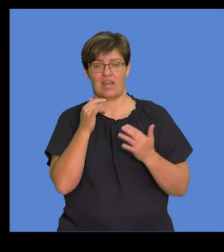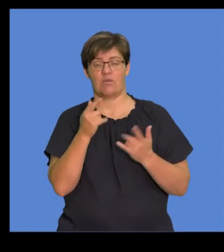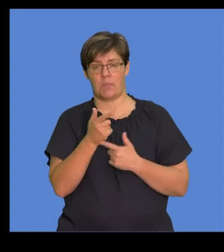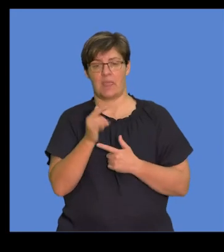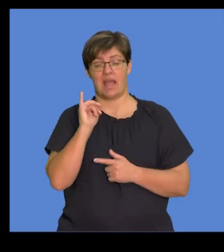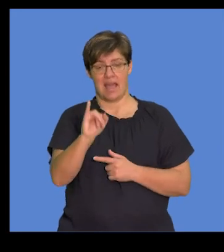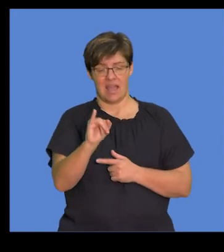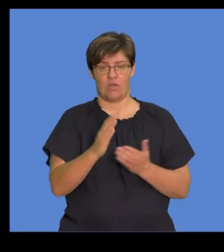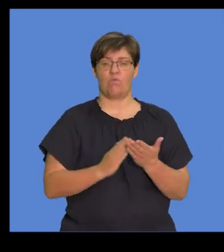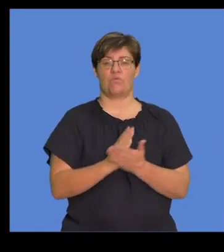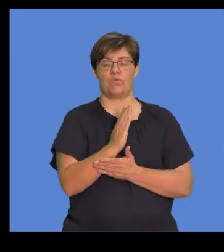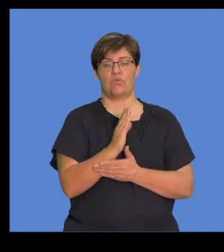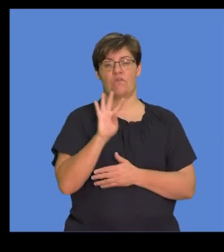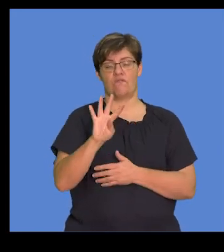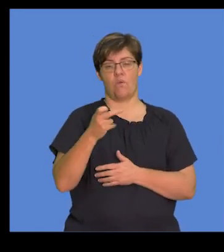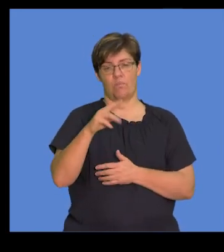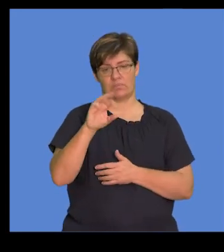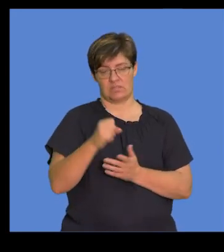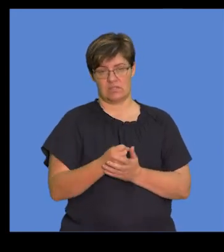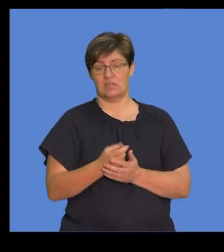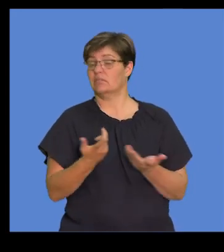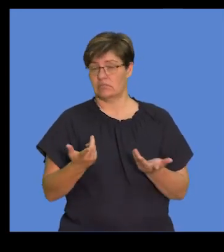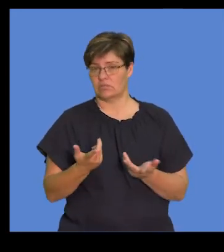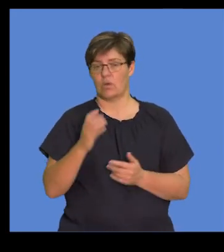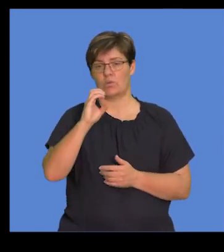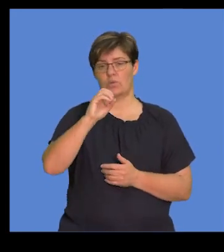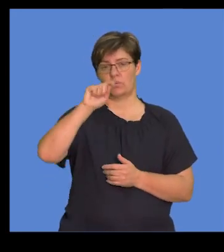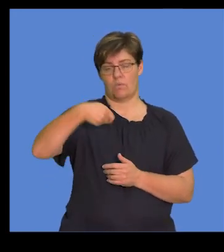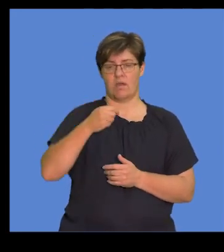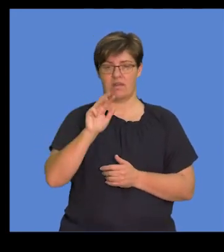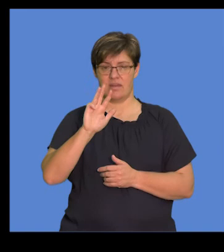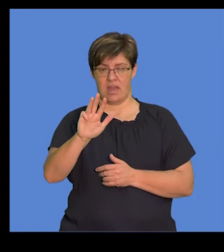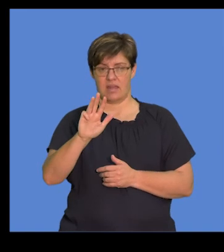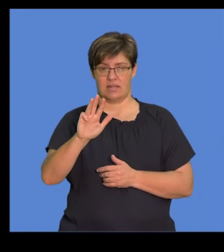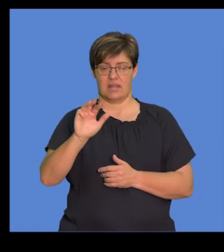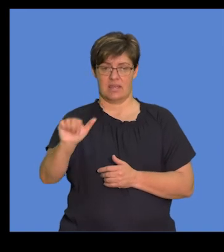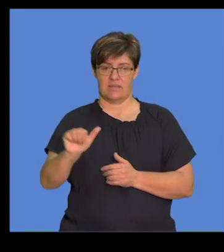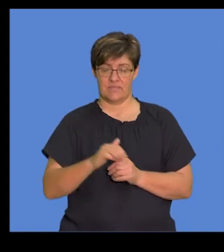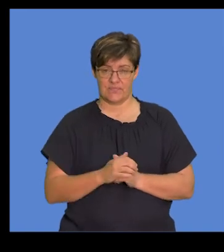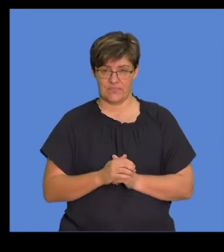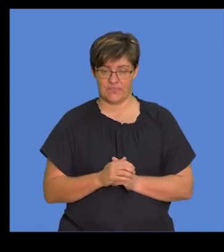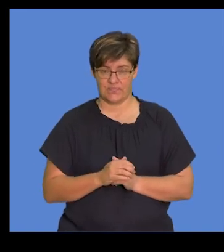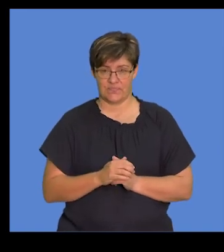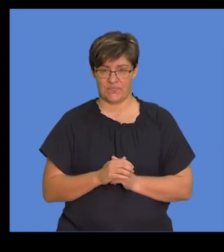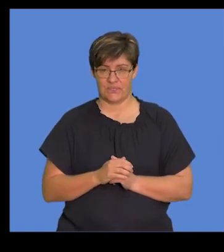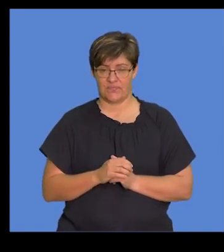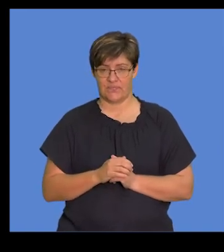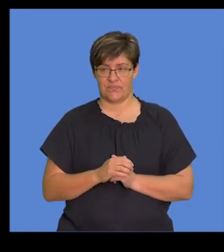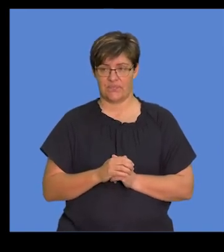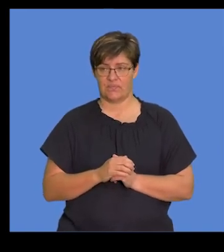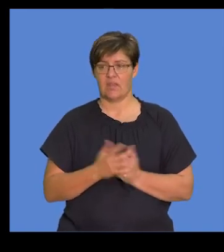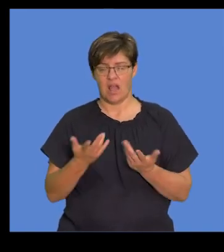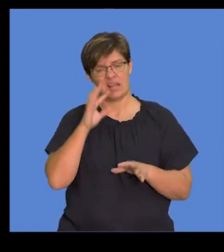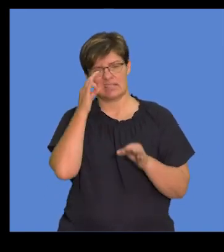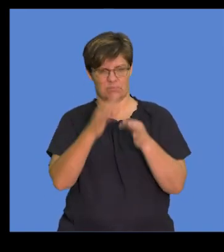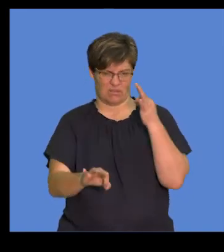us the current that goes through 4 ohms, which is equals to 0.9 amperes, right?